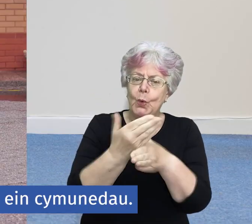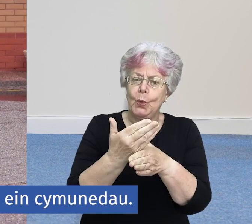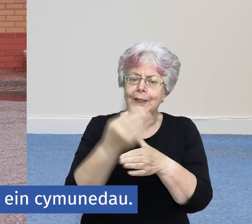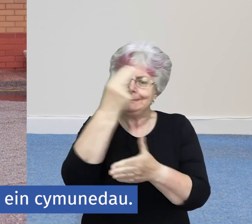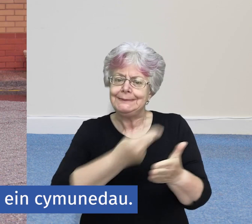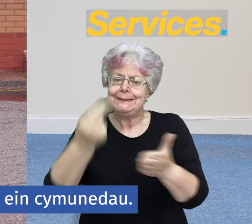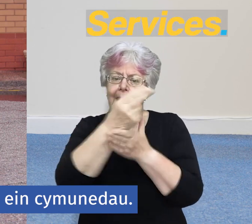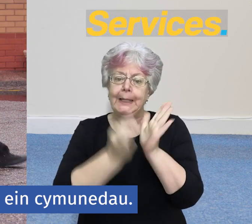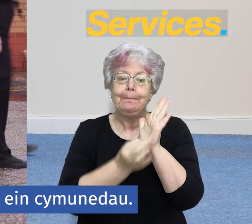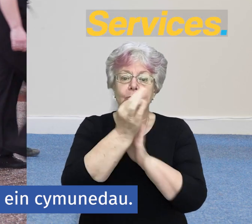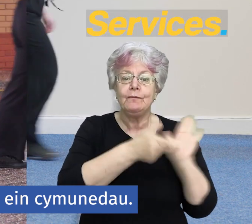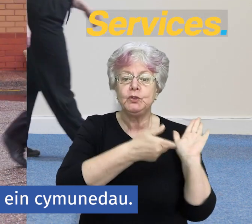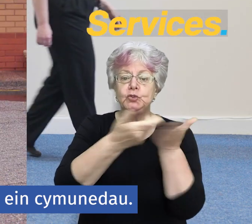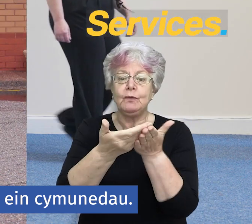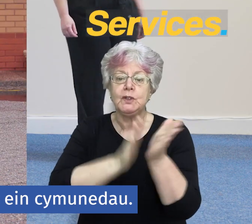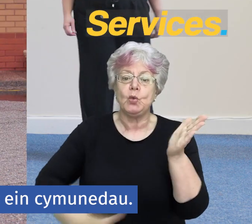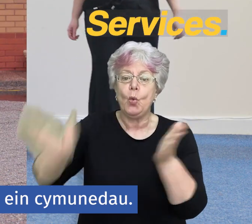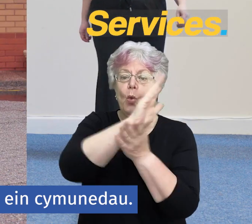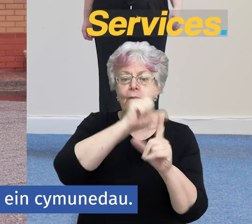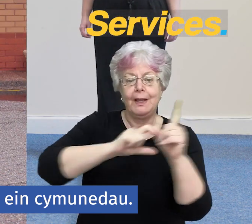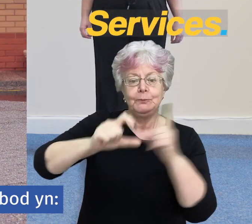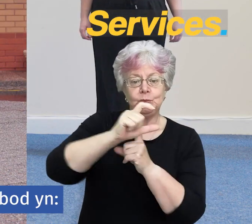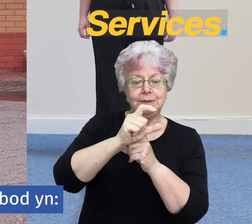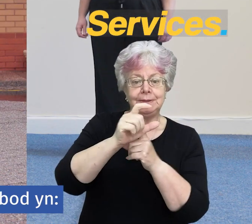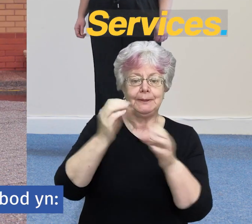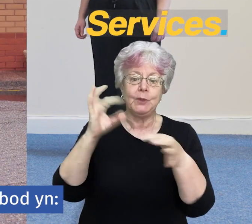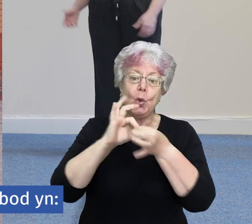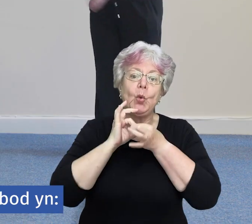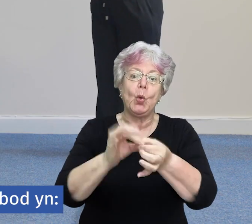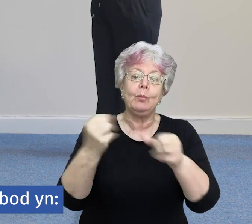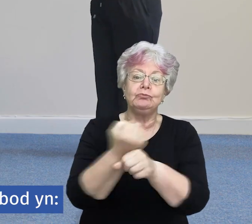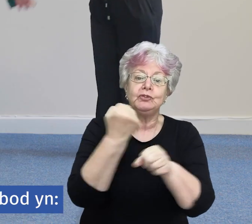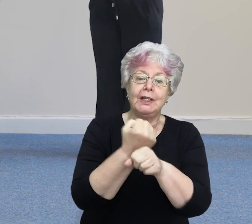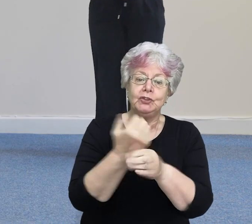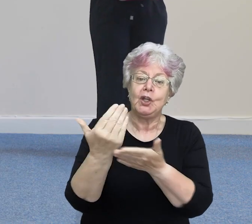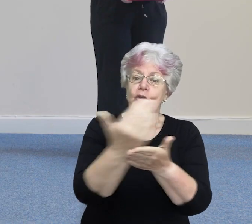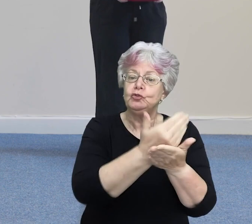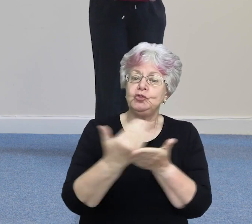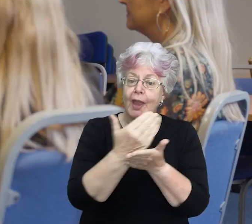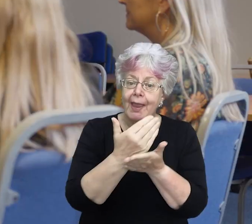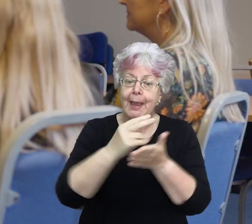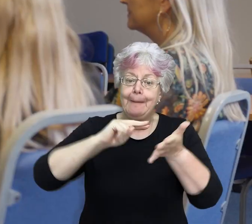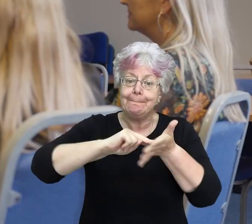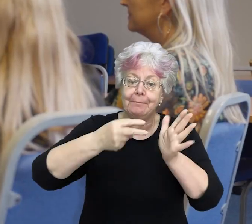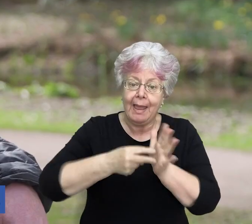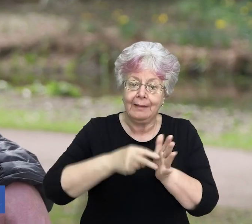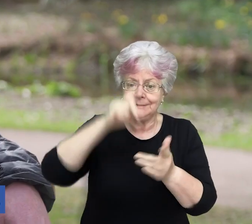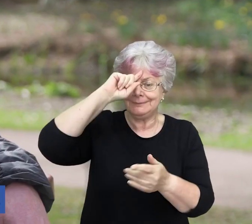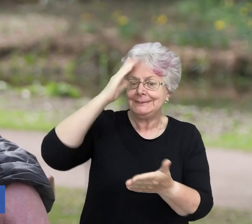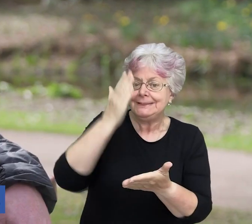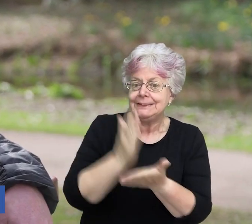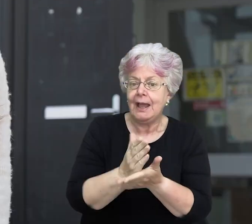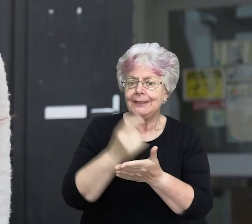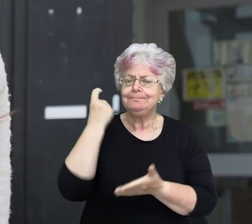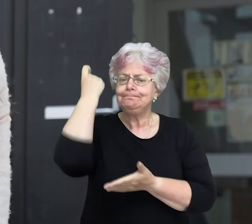to design and improve services across our communities. Co-production means that we share together, plan together,